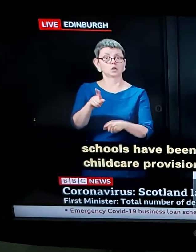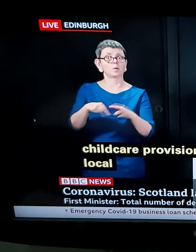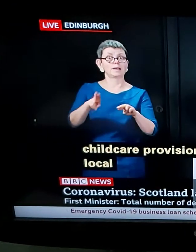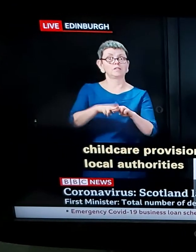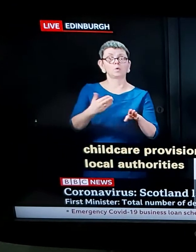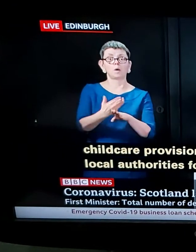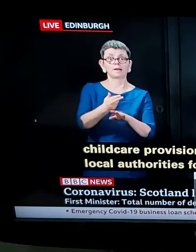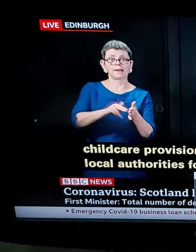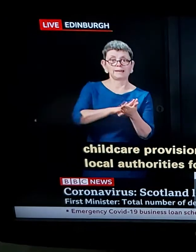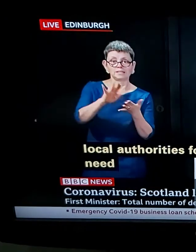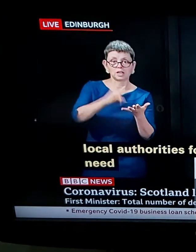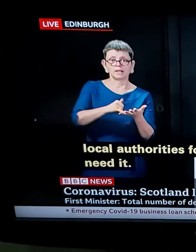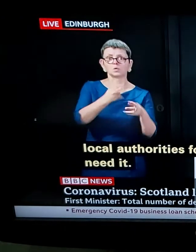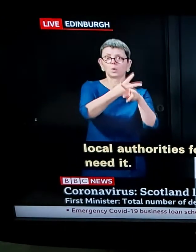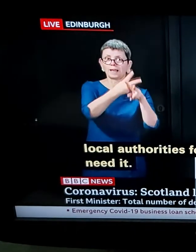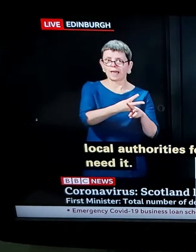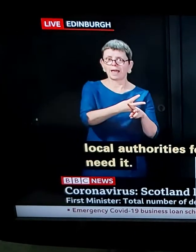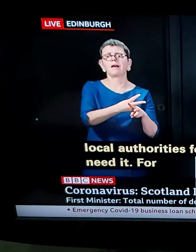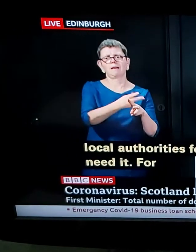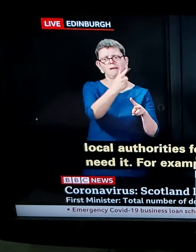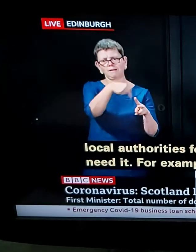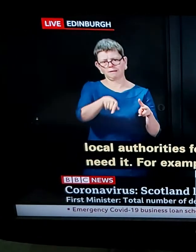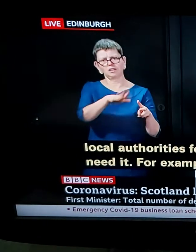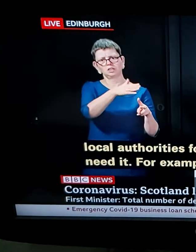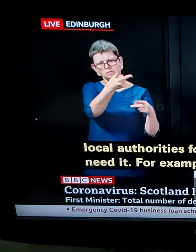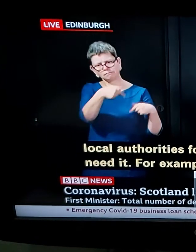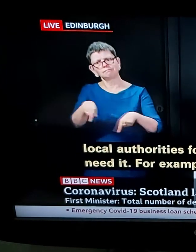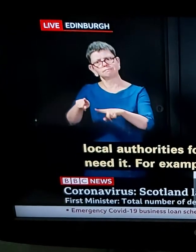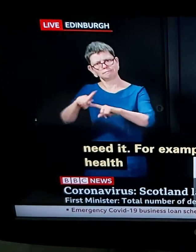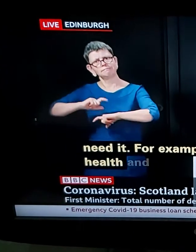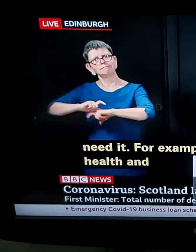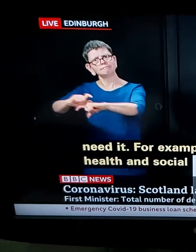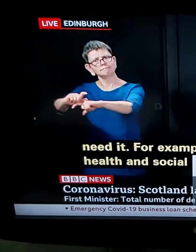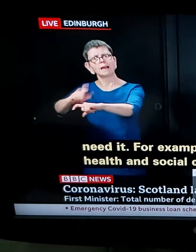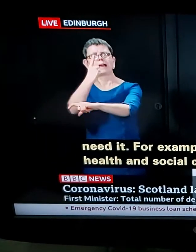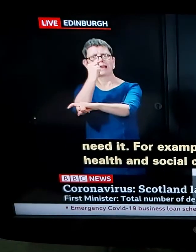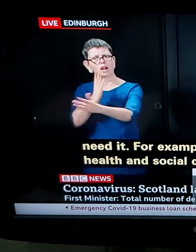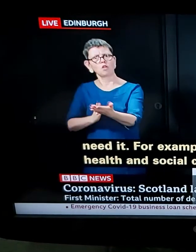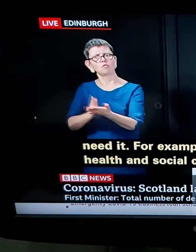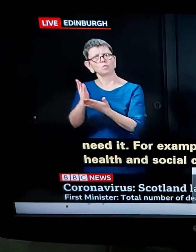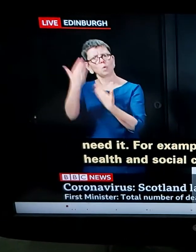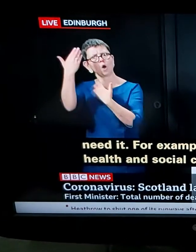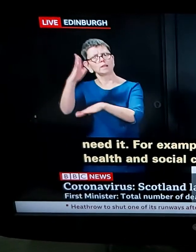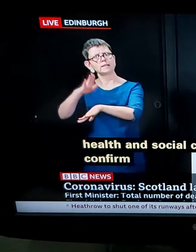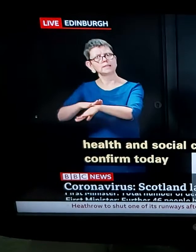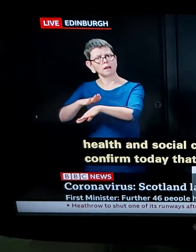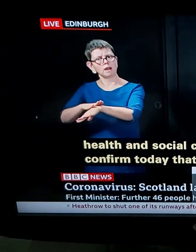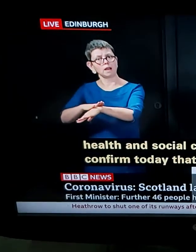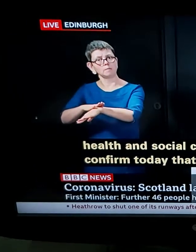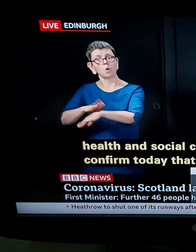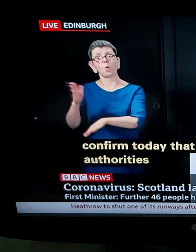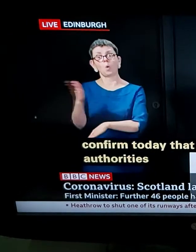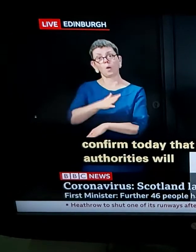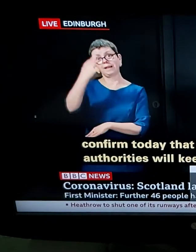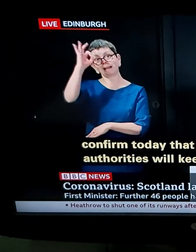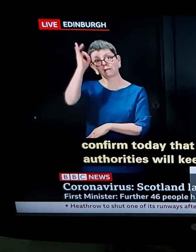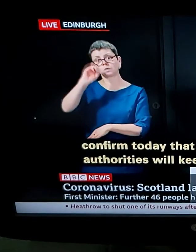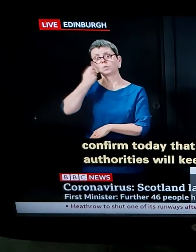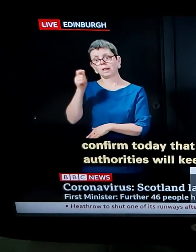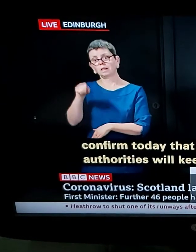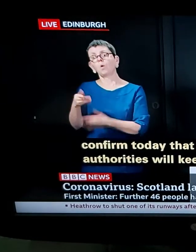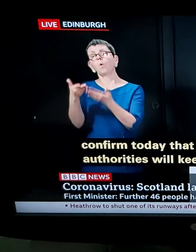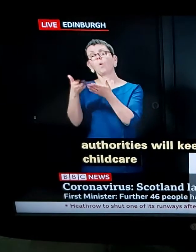care service staff. So I can confirm today that all local authorities will keep learning and childcare centres open in their area